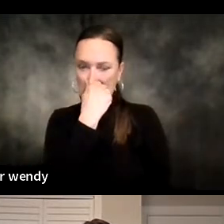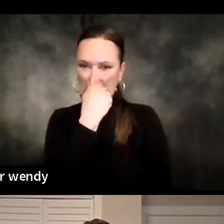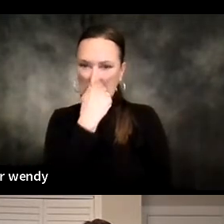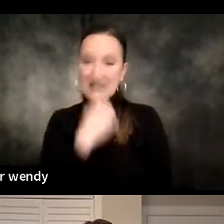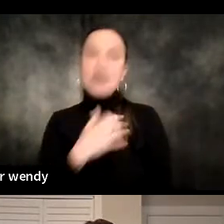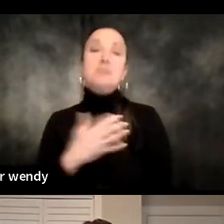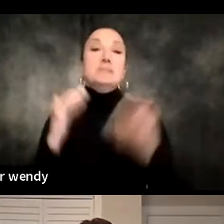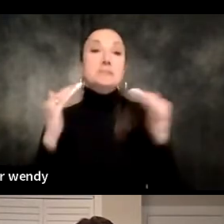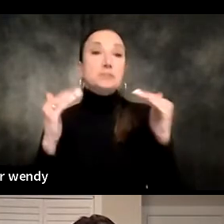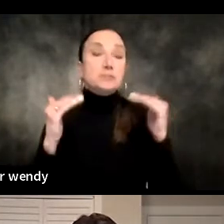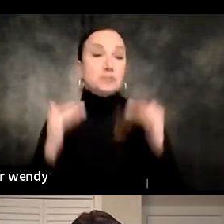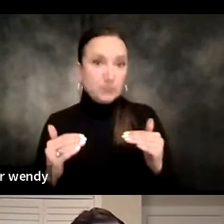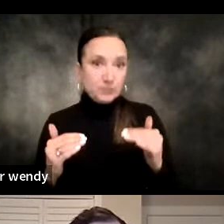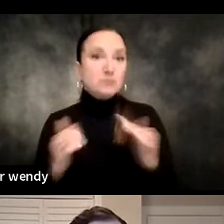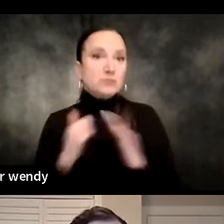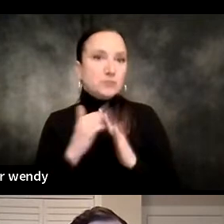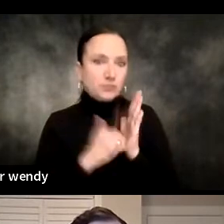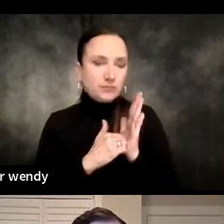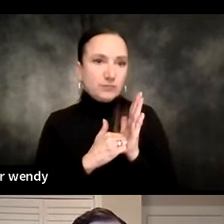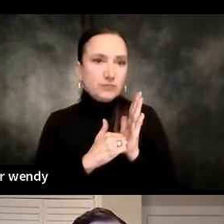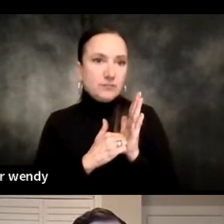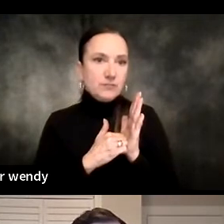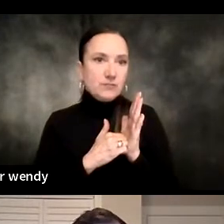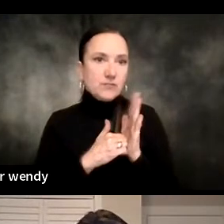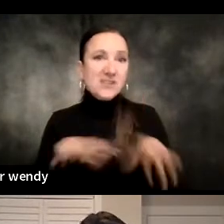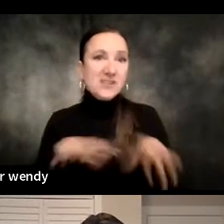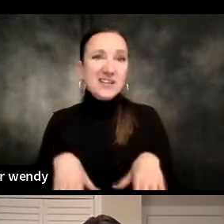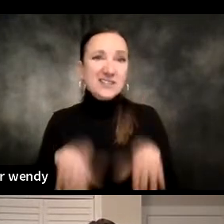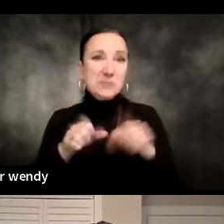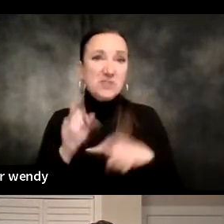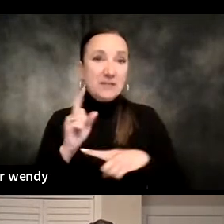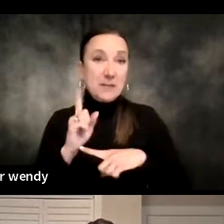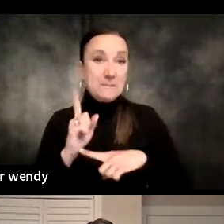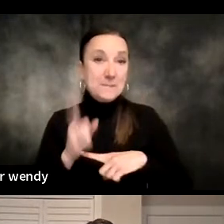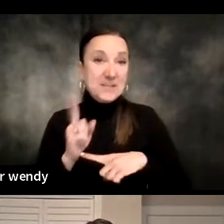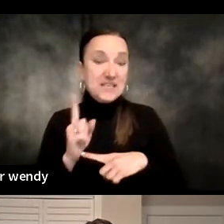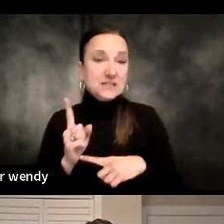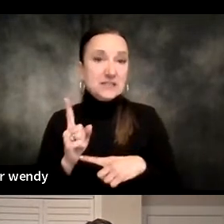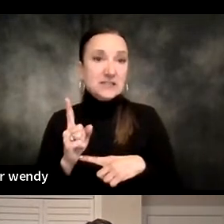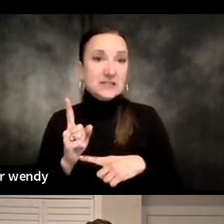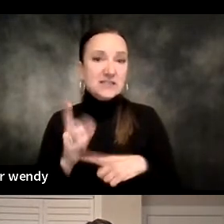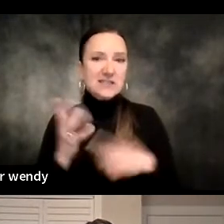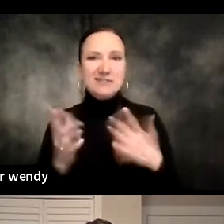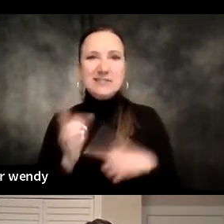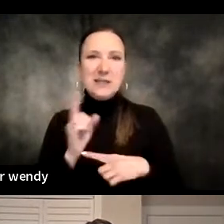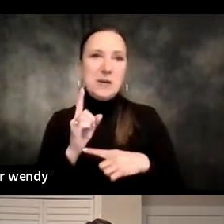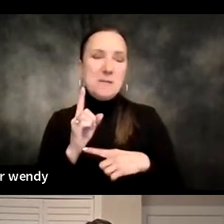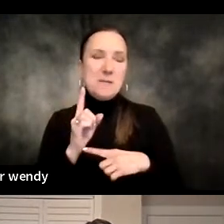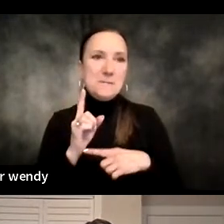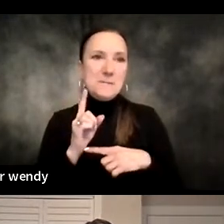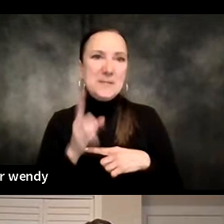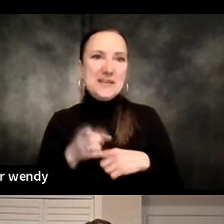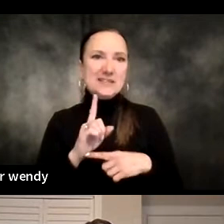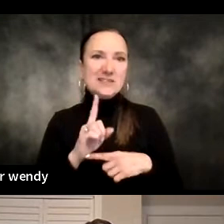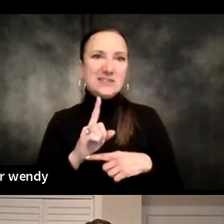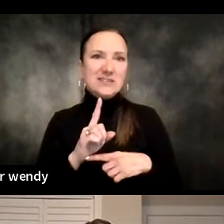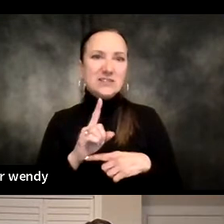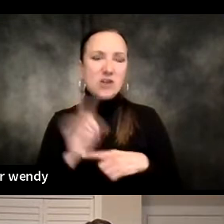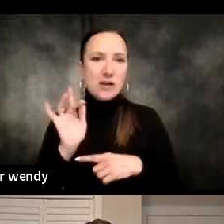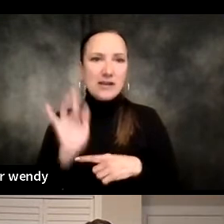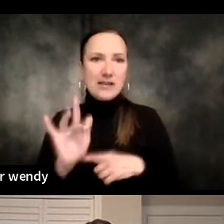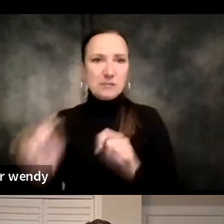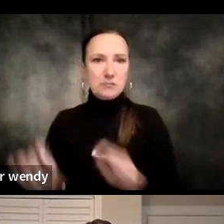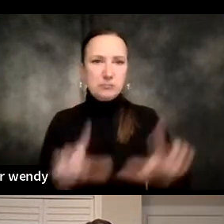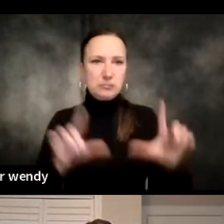Moving forward with tonight's agenda, we have the adoption of the minutes. The minutes are easily linked in our